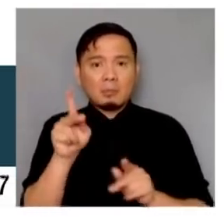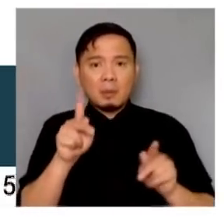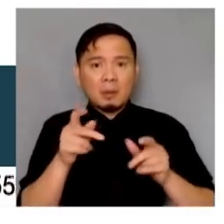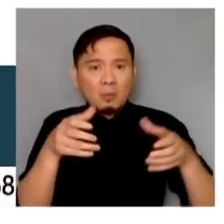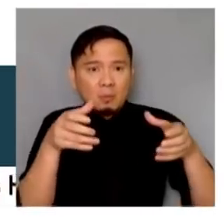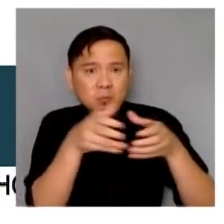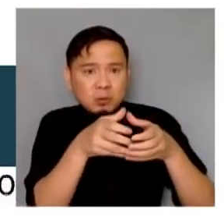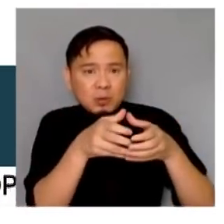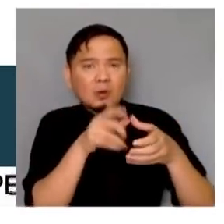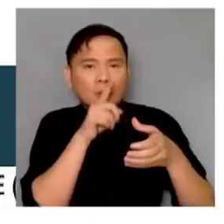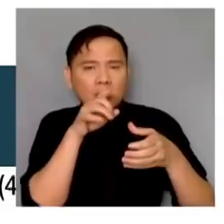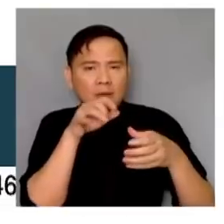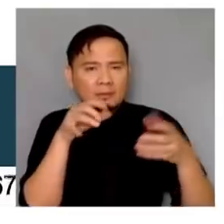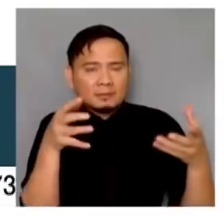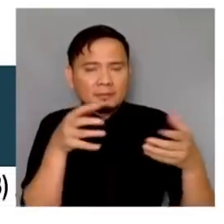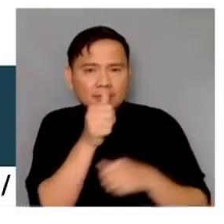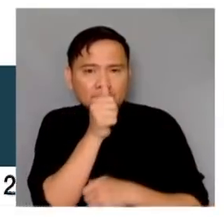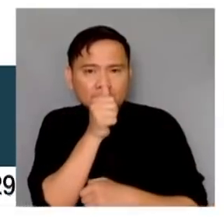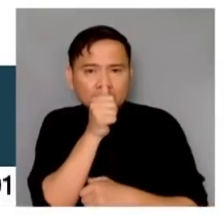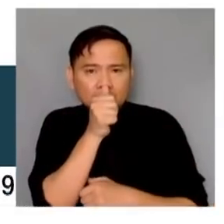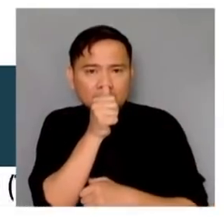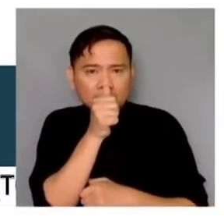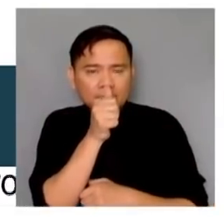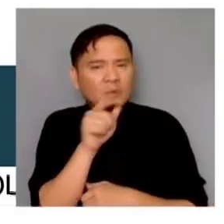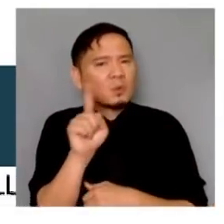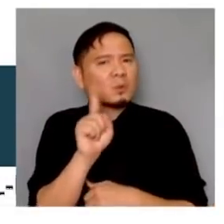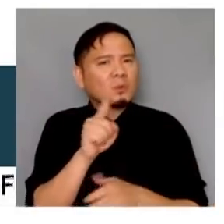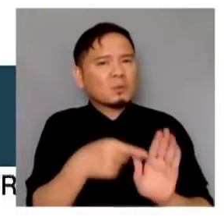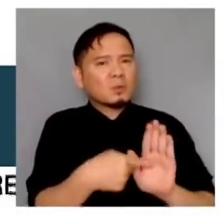present at that press conference. What does that tell you?